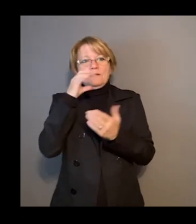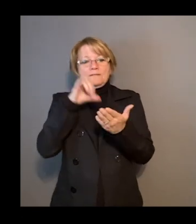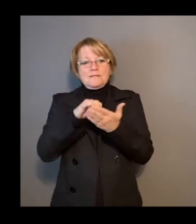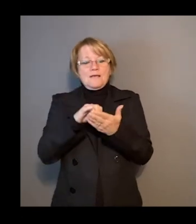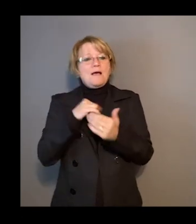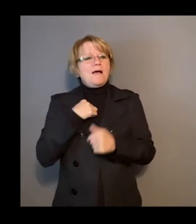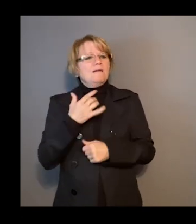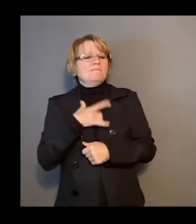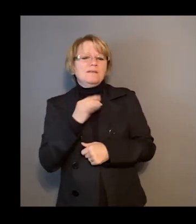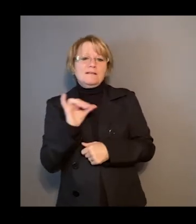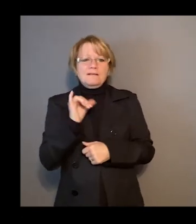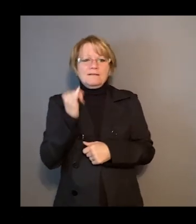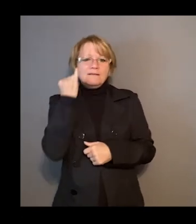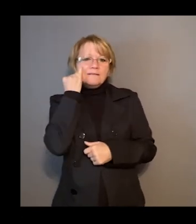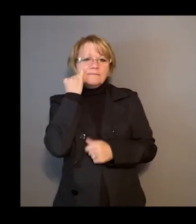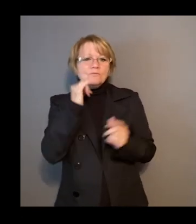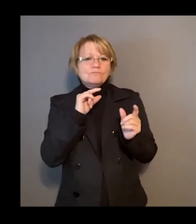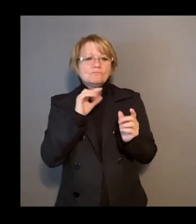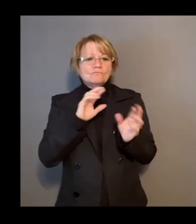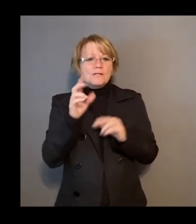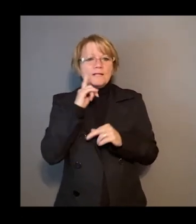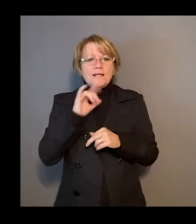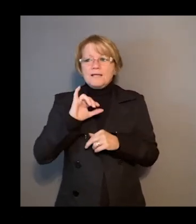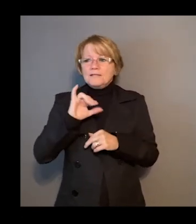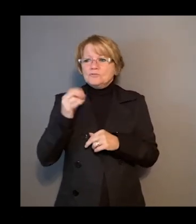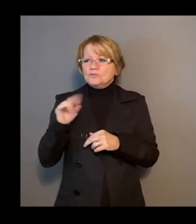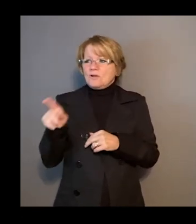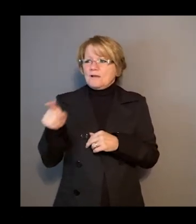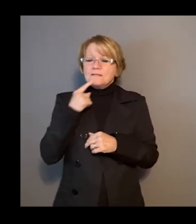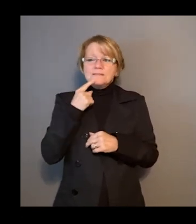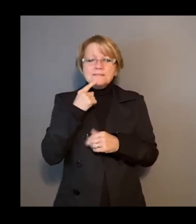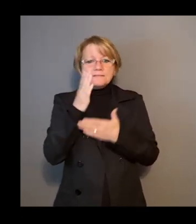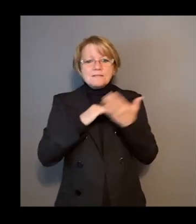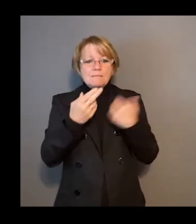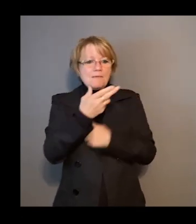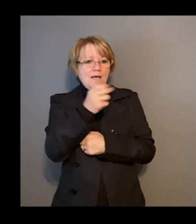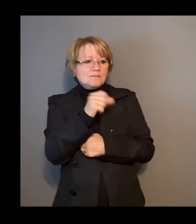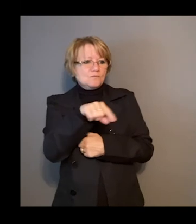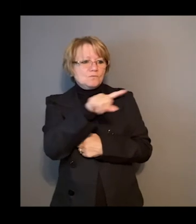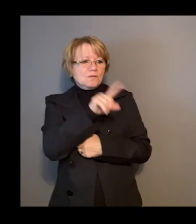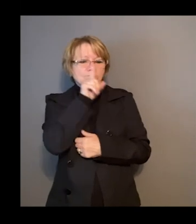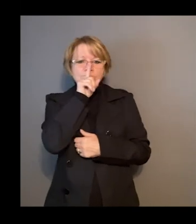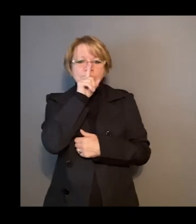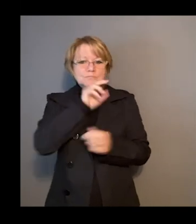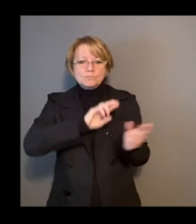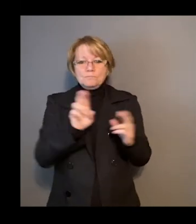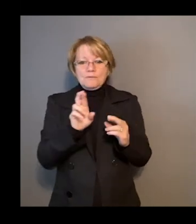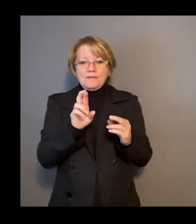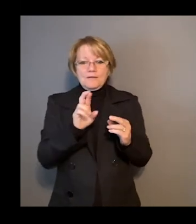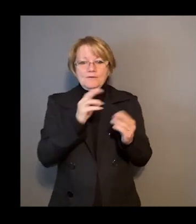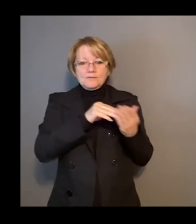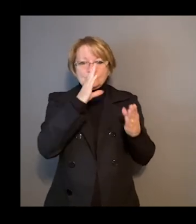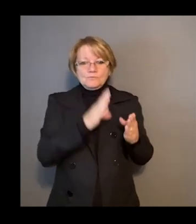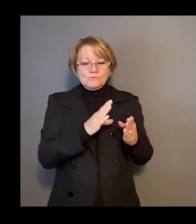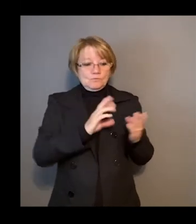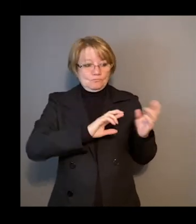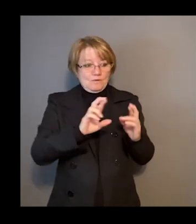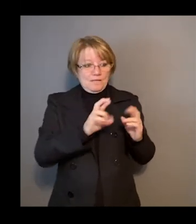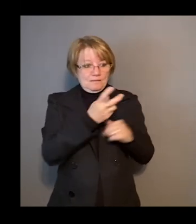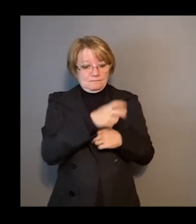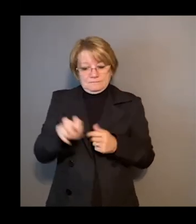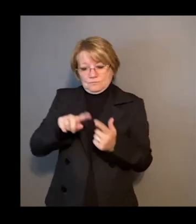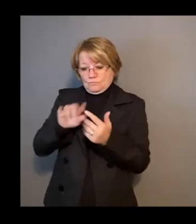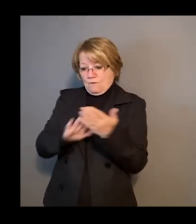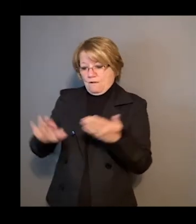John was saying, some high schools ain't preparing students for what they need to when they get to the next level. So I feel like, and